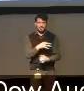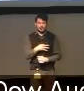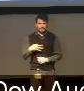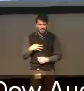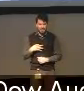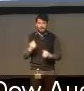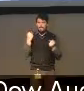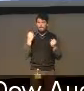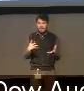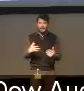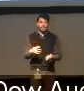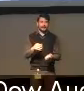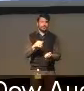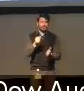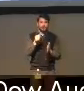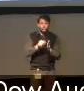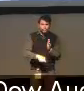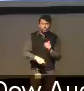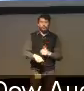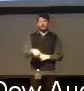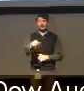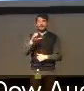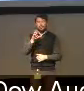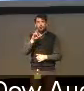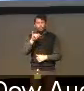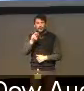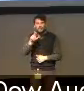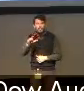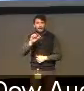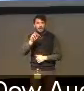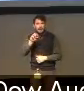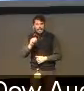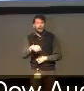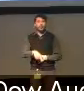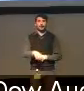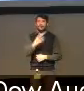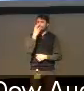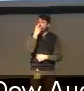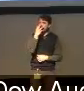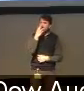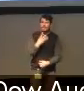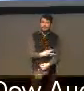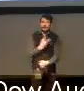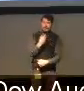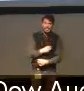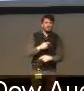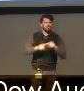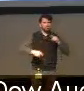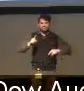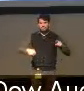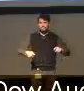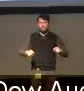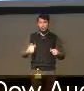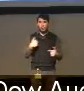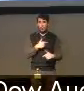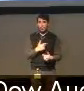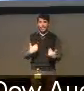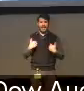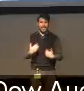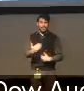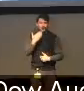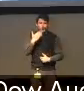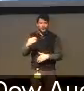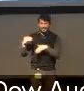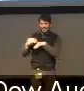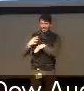critical care fellows. We really enjoyed working with the hospitalists as consultants, and we were very, very sad to see them leave, but we